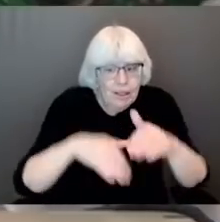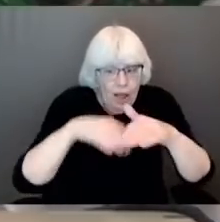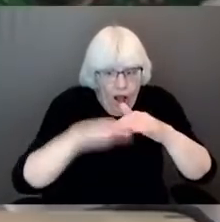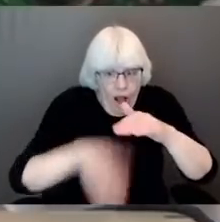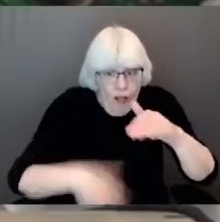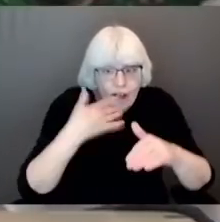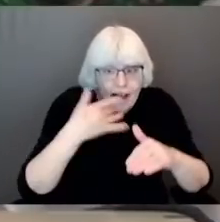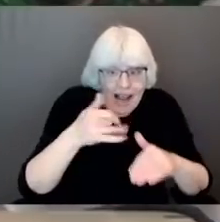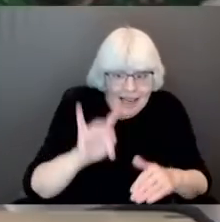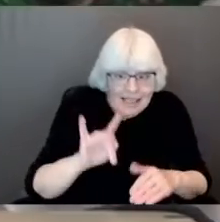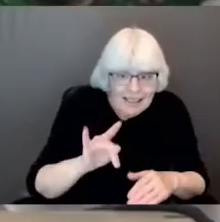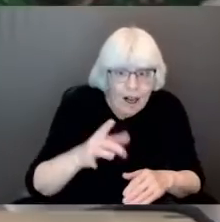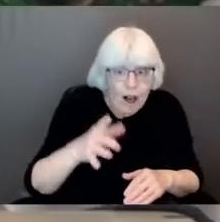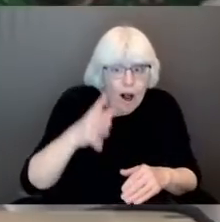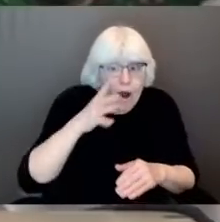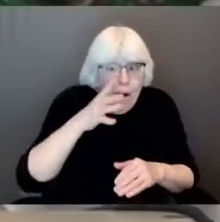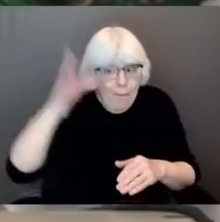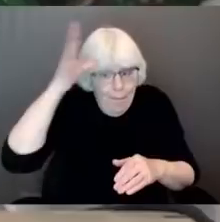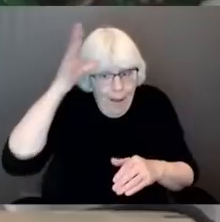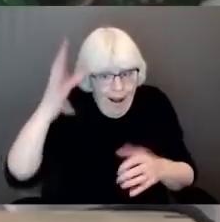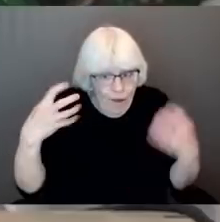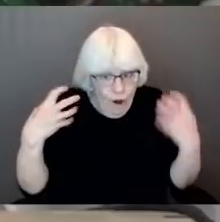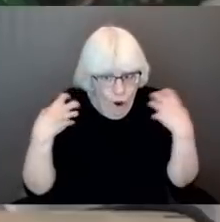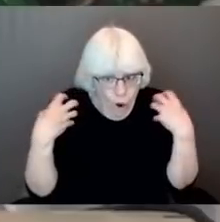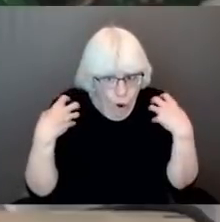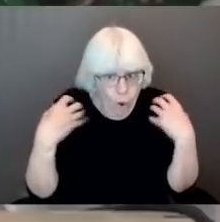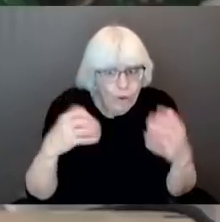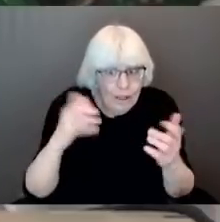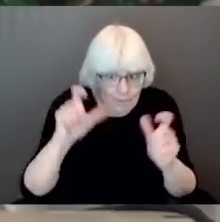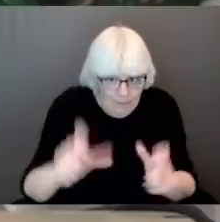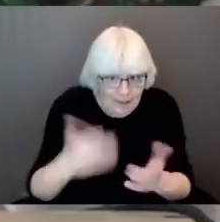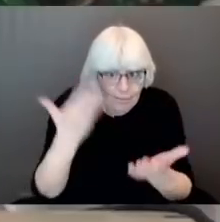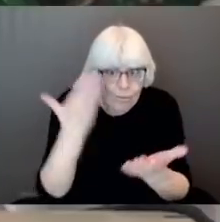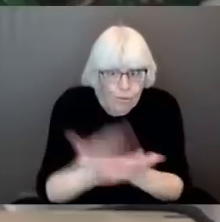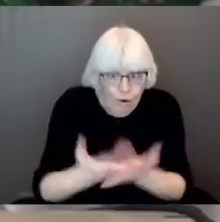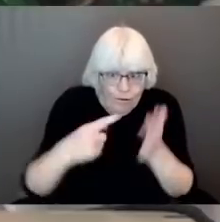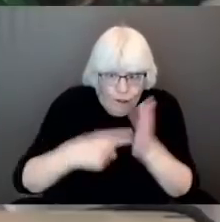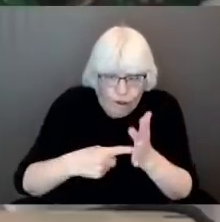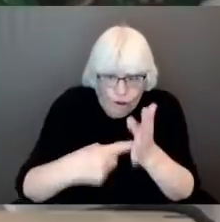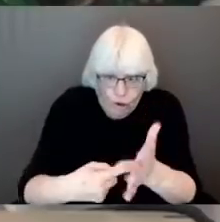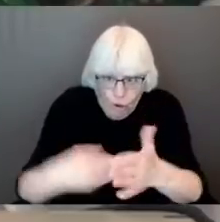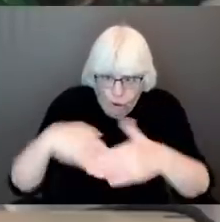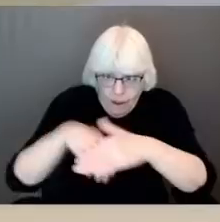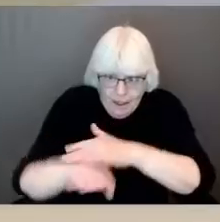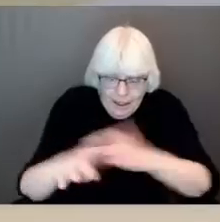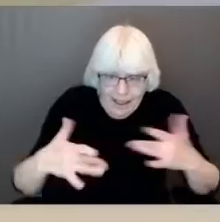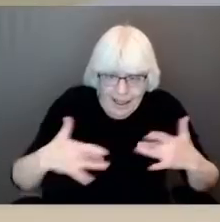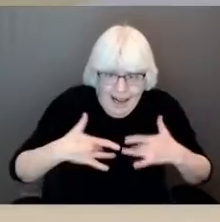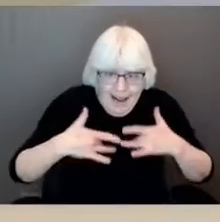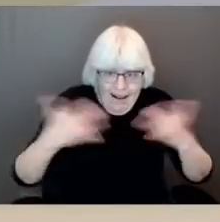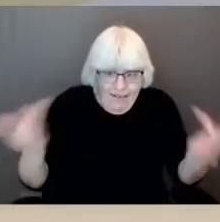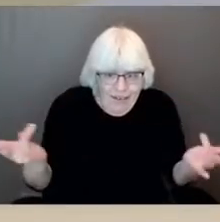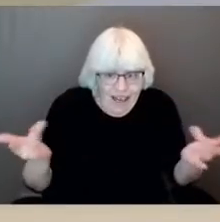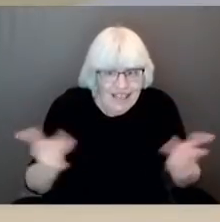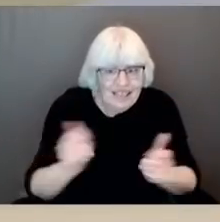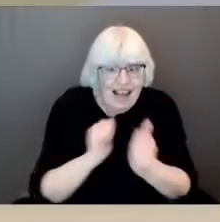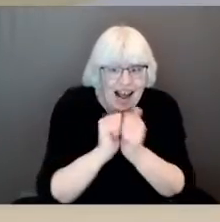of vaccination to be at those events, but I guess athletes under 18 will not. I'm wondering why that is.